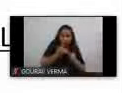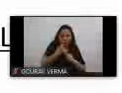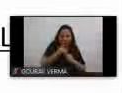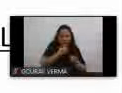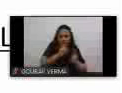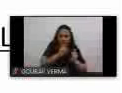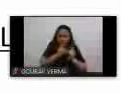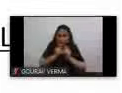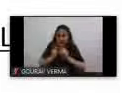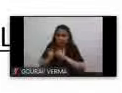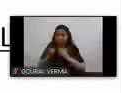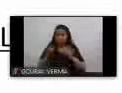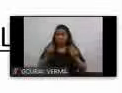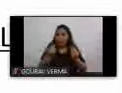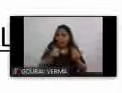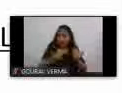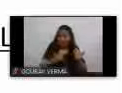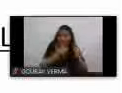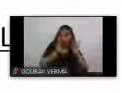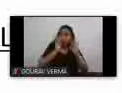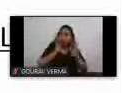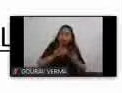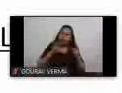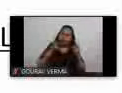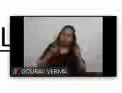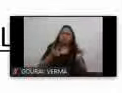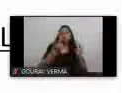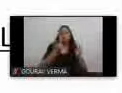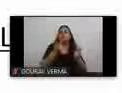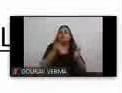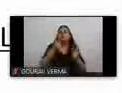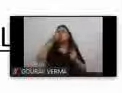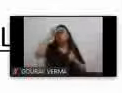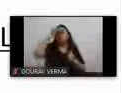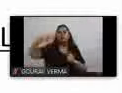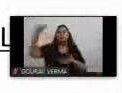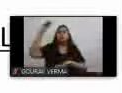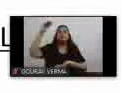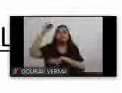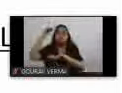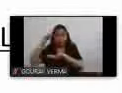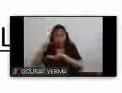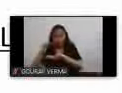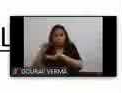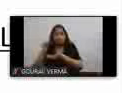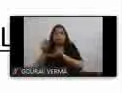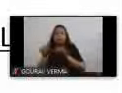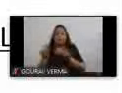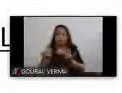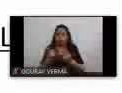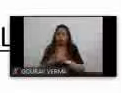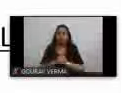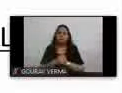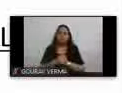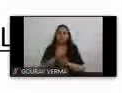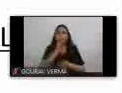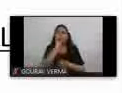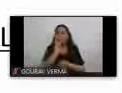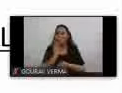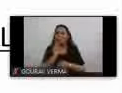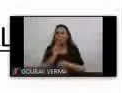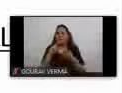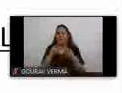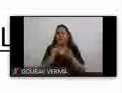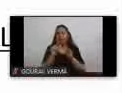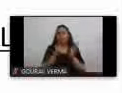jo problem hai, wo hum minimize kar sakte hain. And functional assessment. Functional assessment is also equally